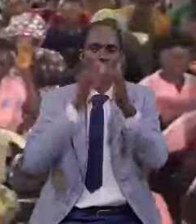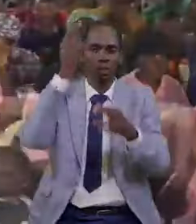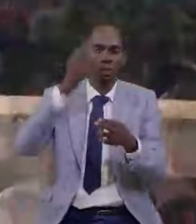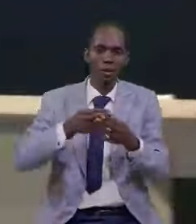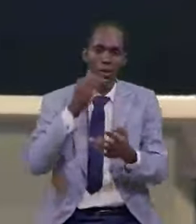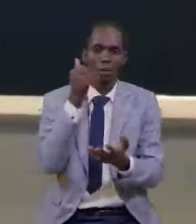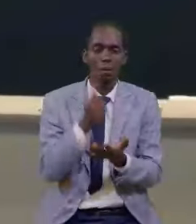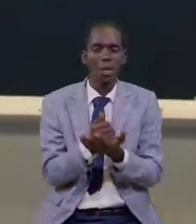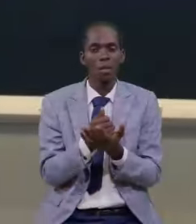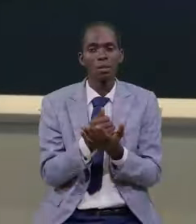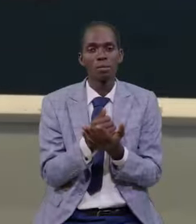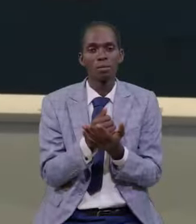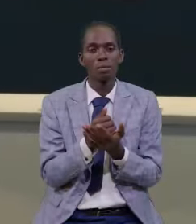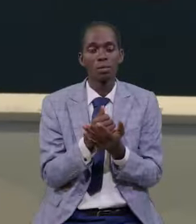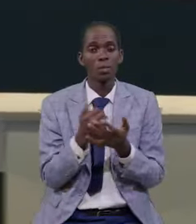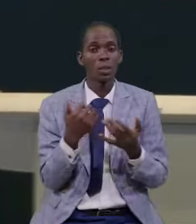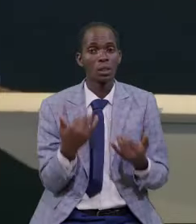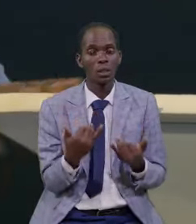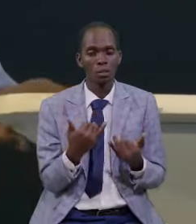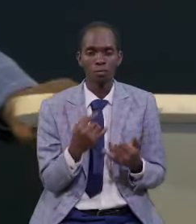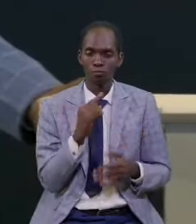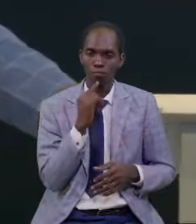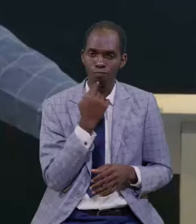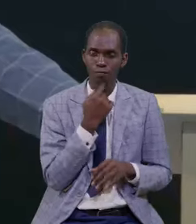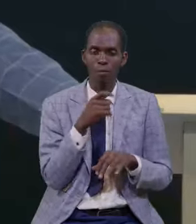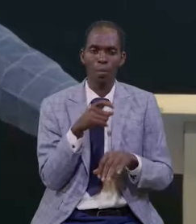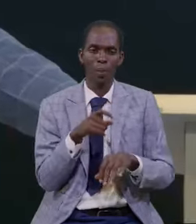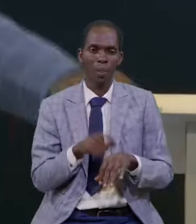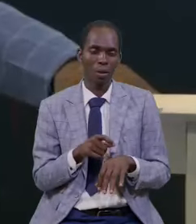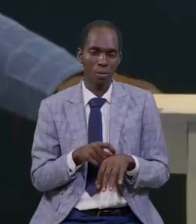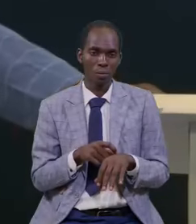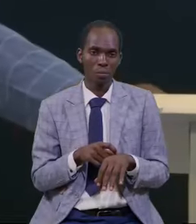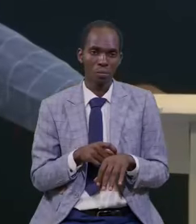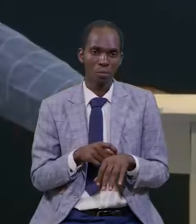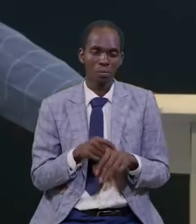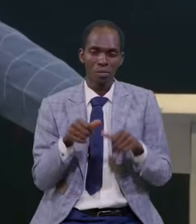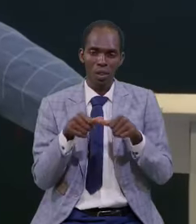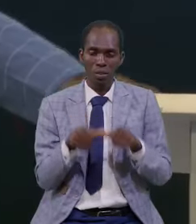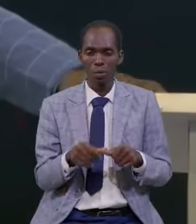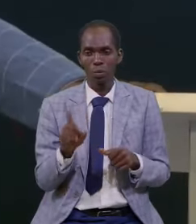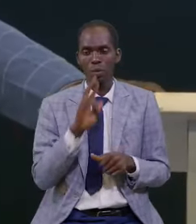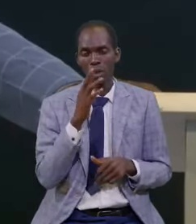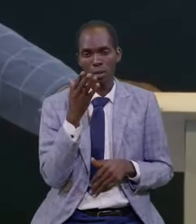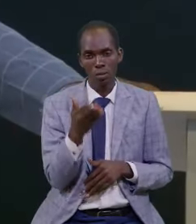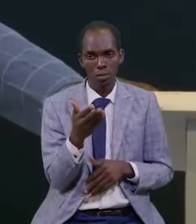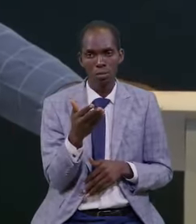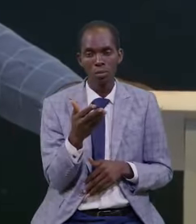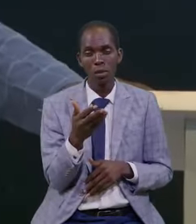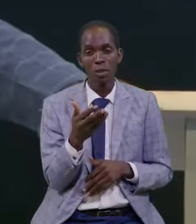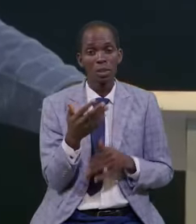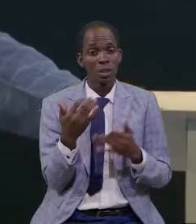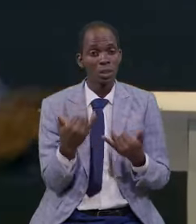bowed and eyes closed. Heads bowed and eyes closed. Here is your time